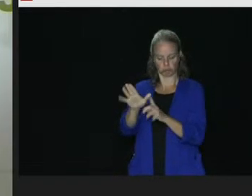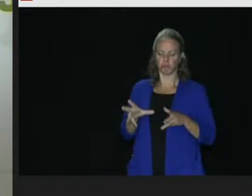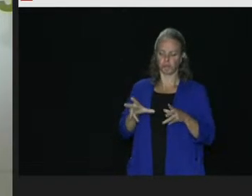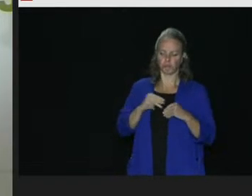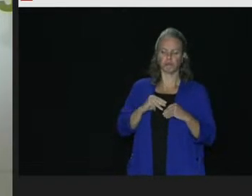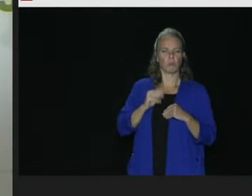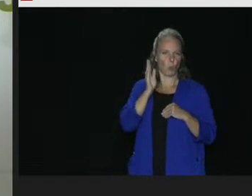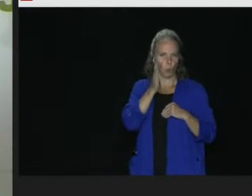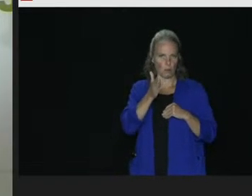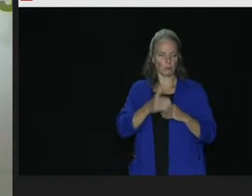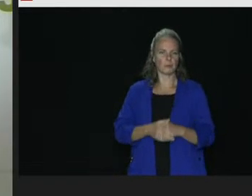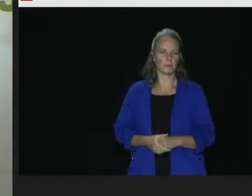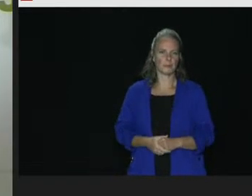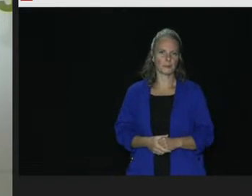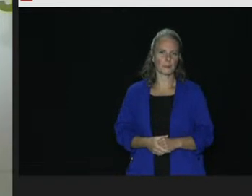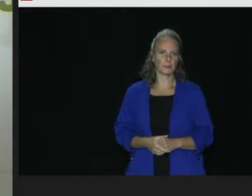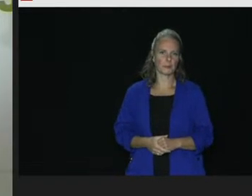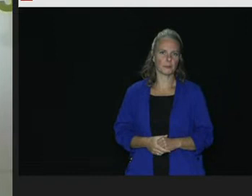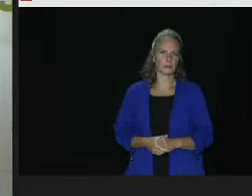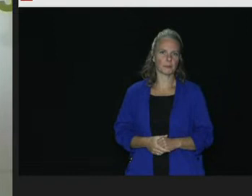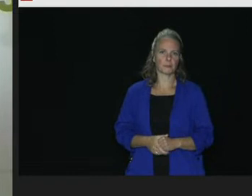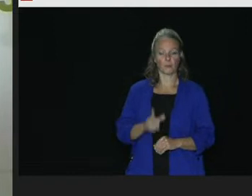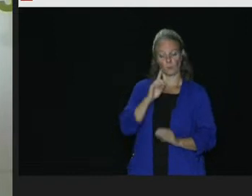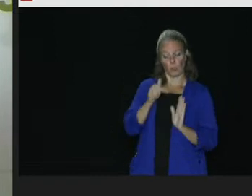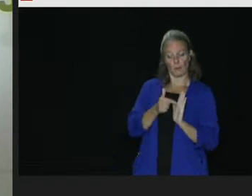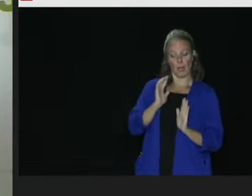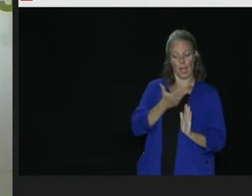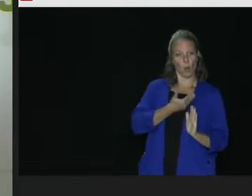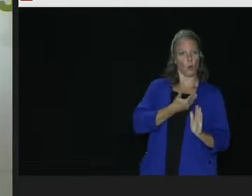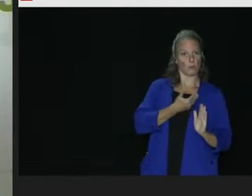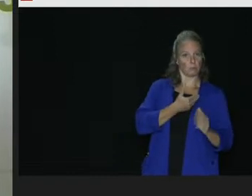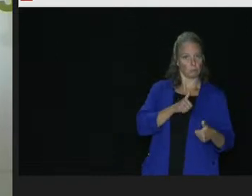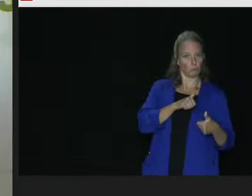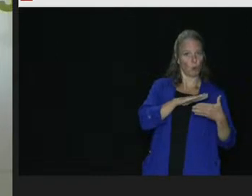accept the schedule that we have.